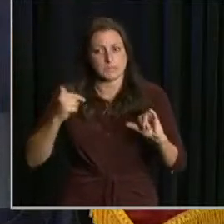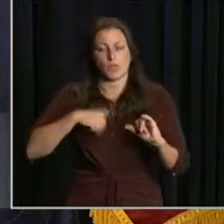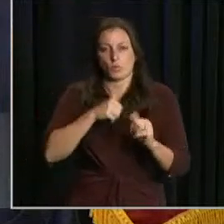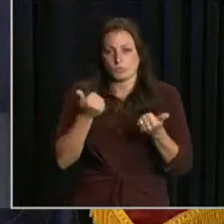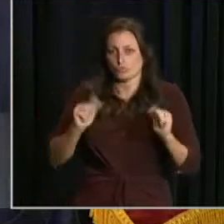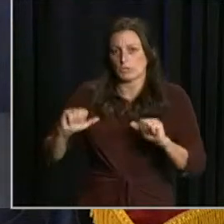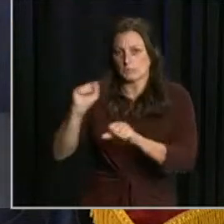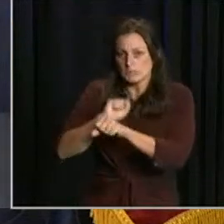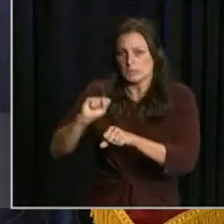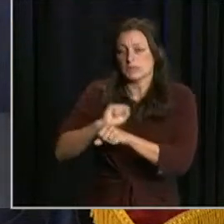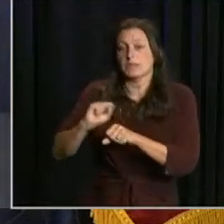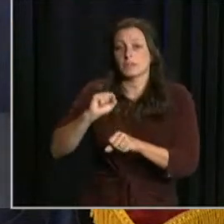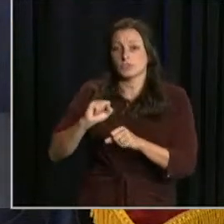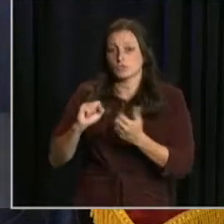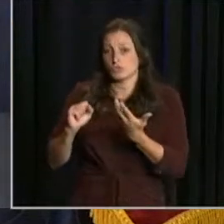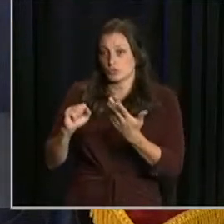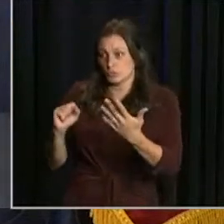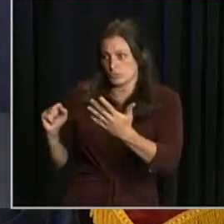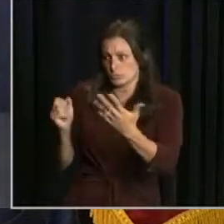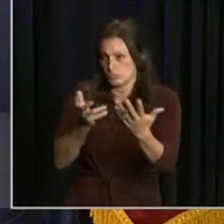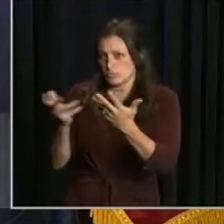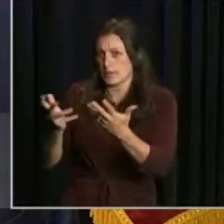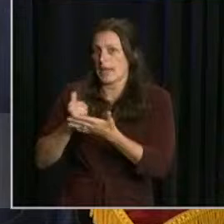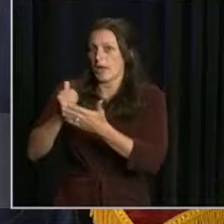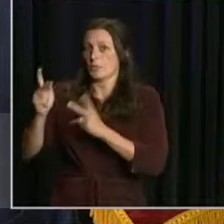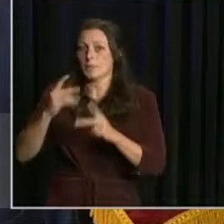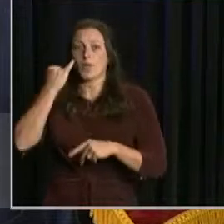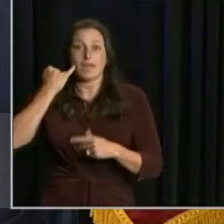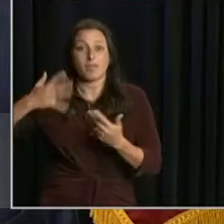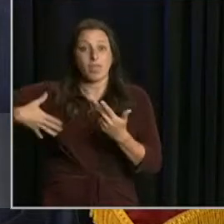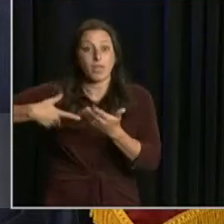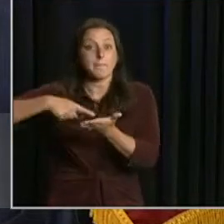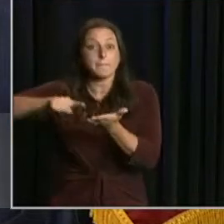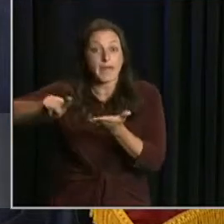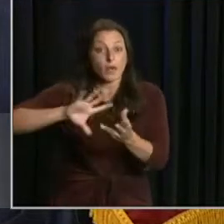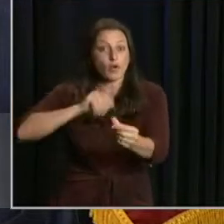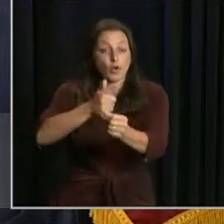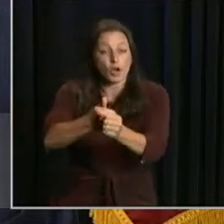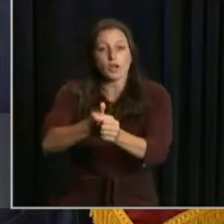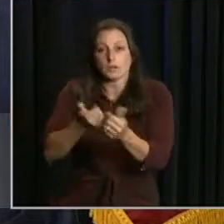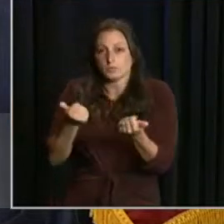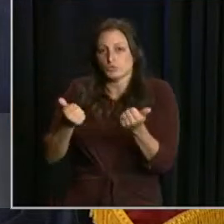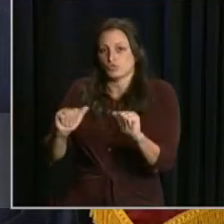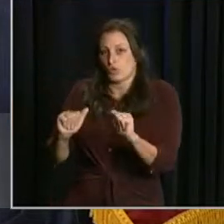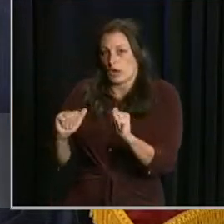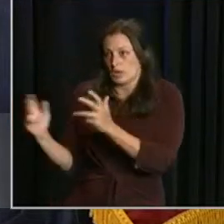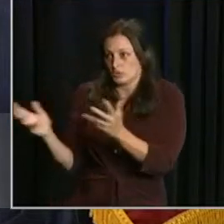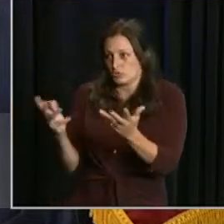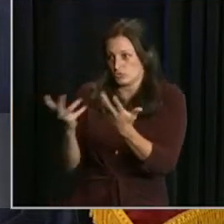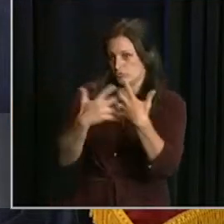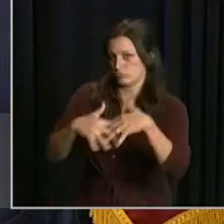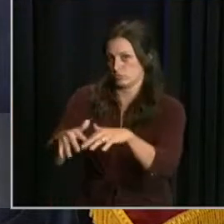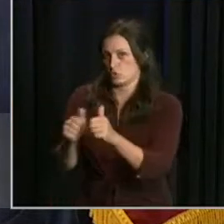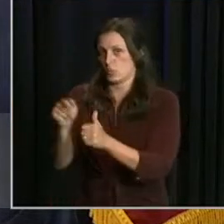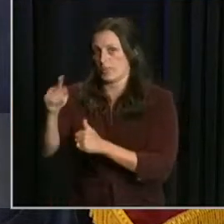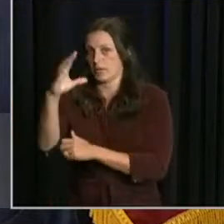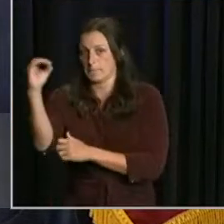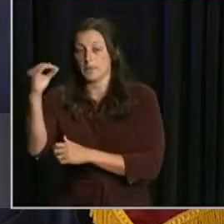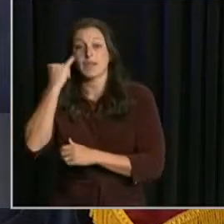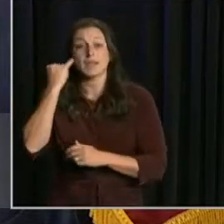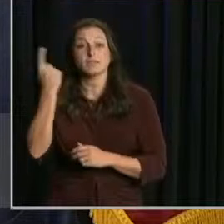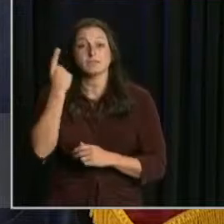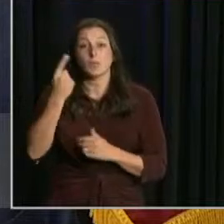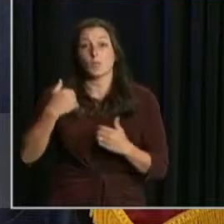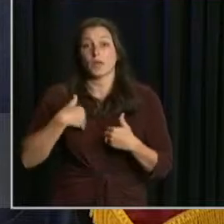who is behind on payment with the payment plans that are available. And it should be noted, anyone who is behind on payment that signs up